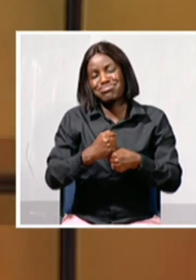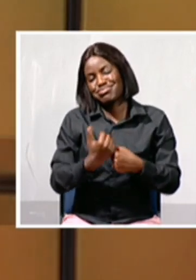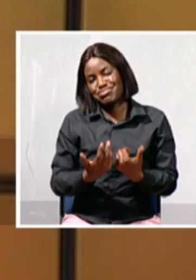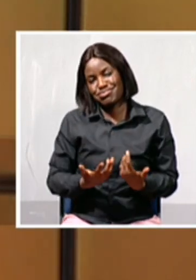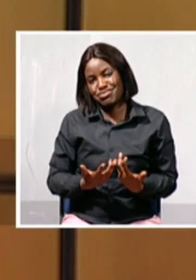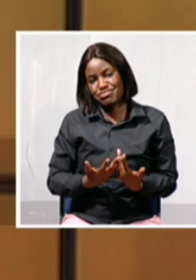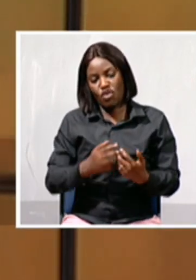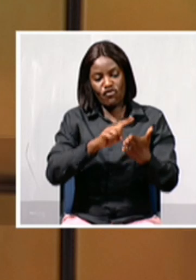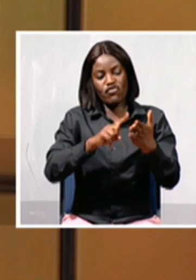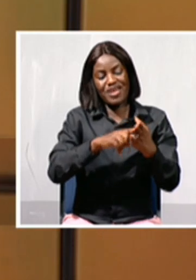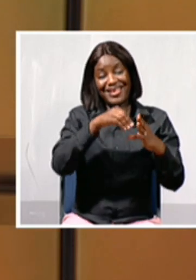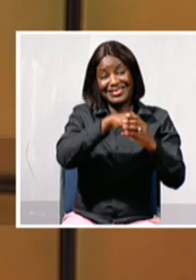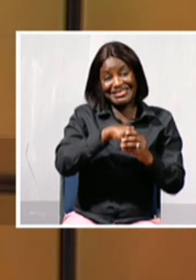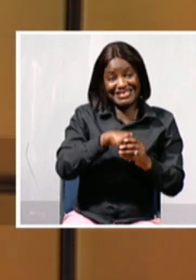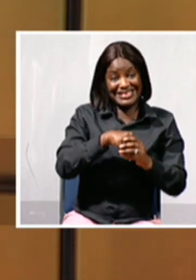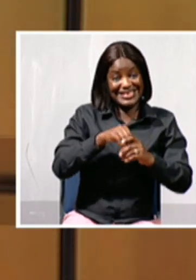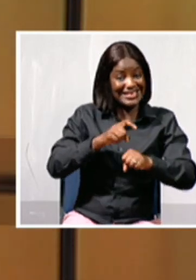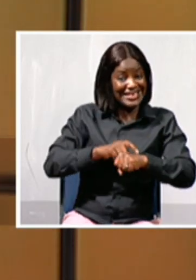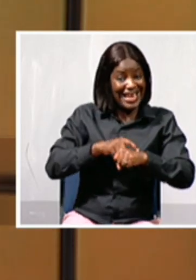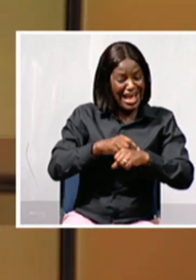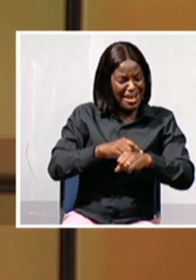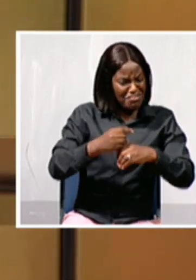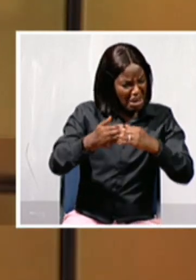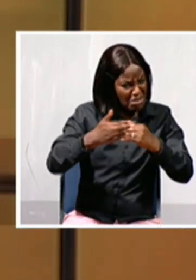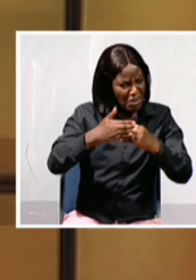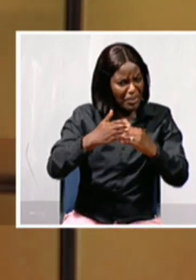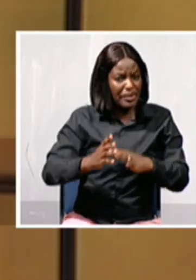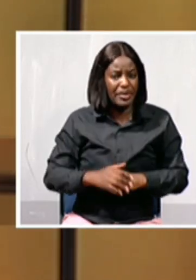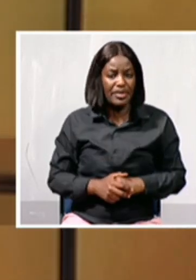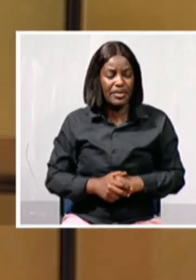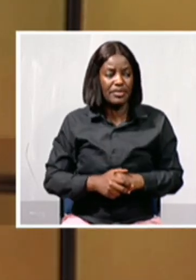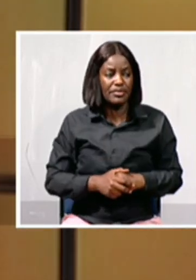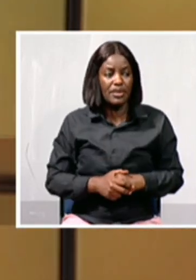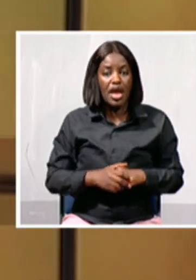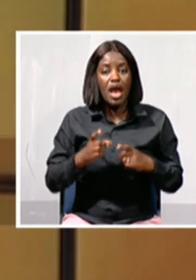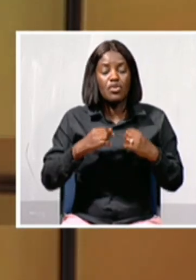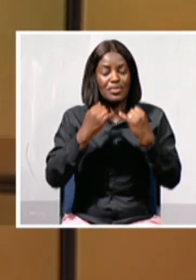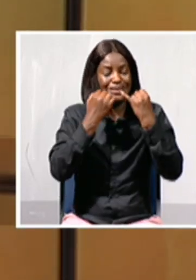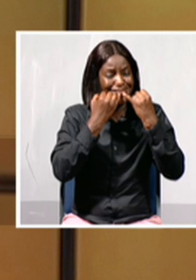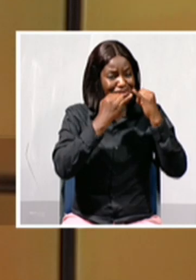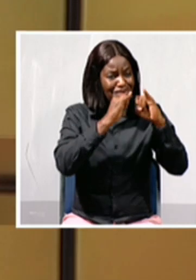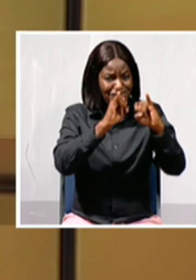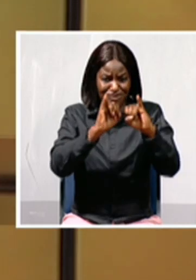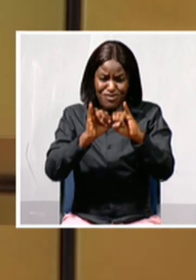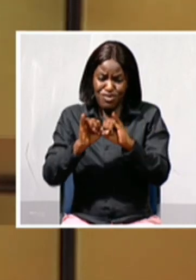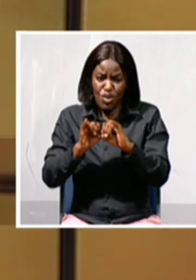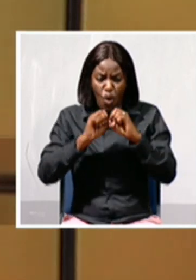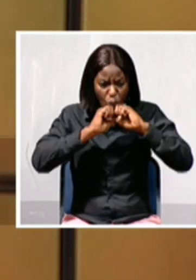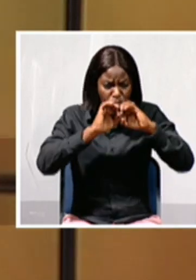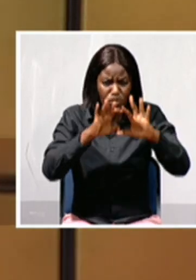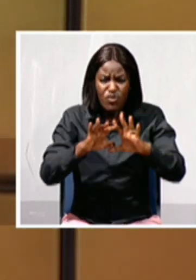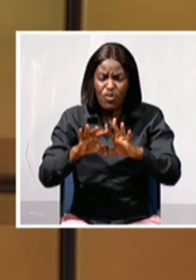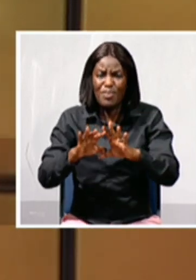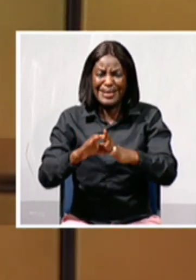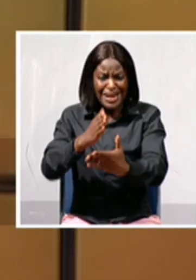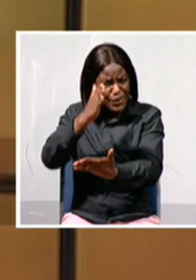play. So let's ensure that we disseminate information that is accurate, that is